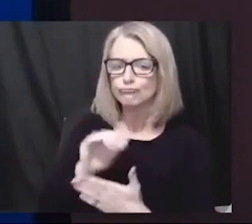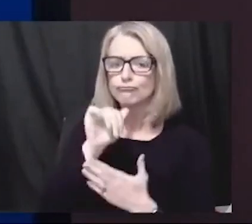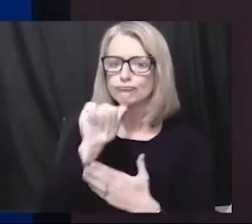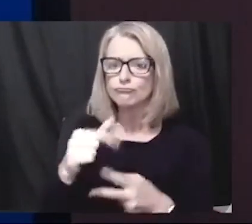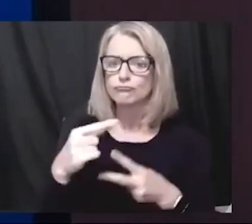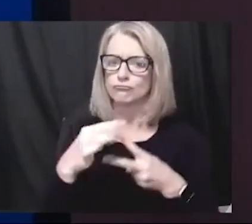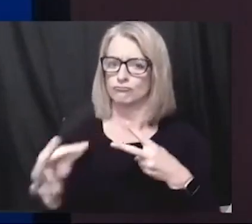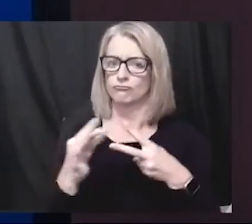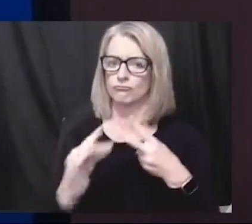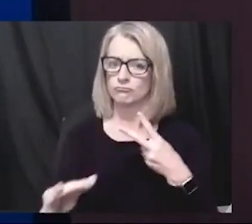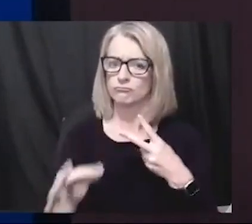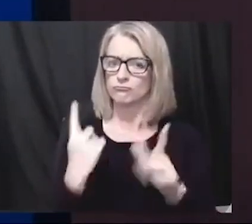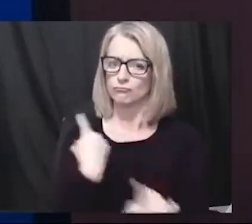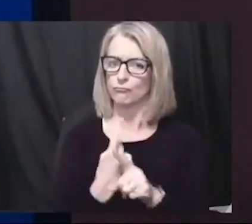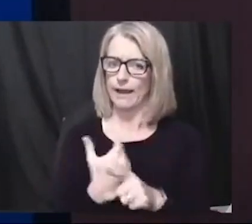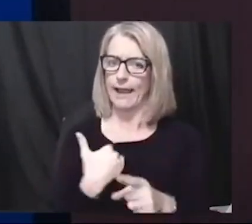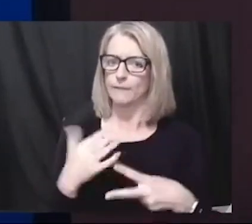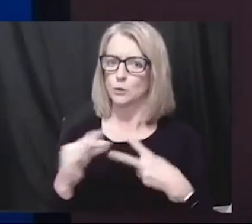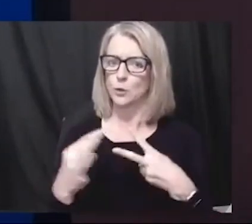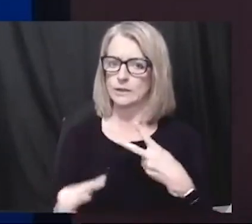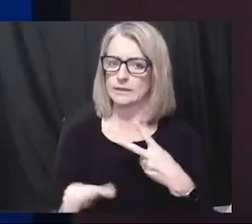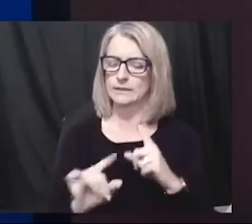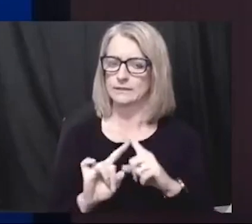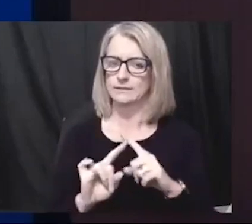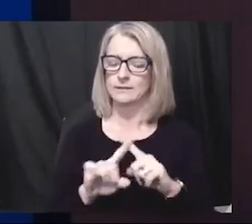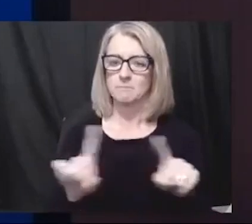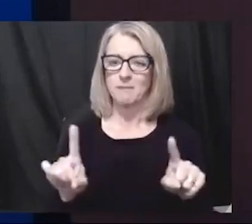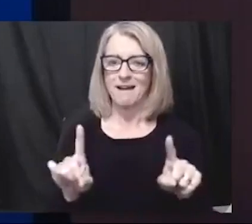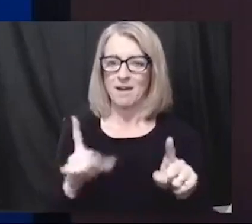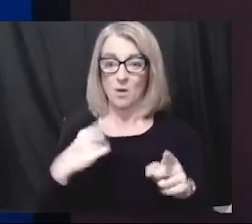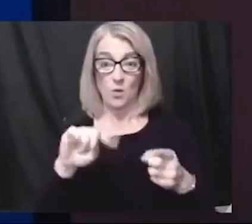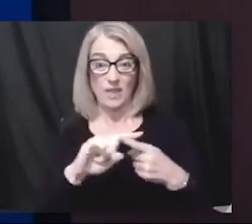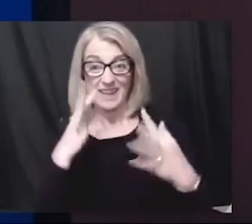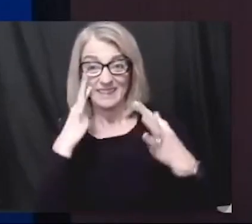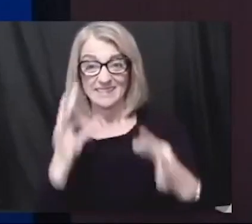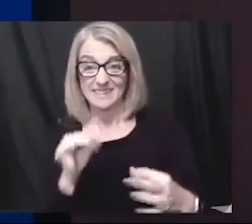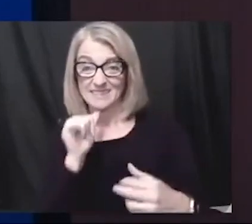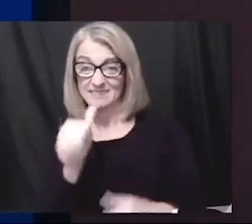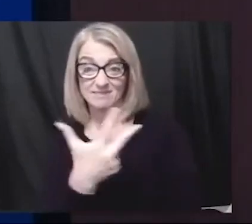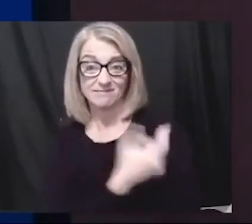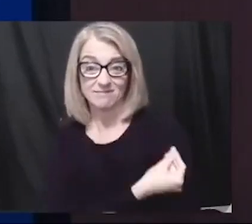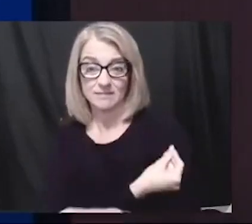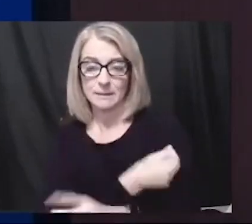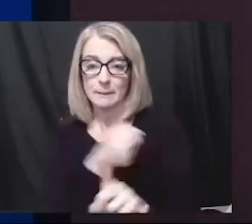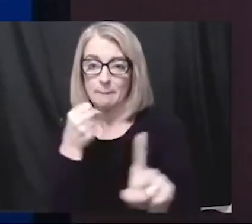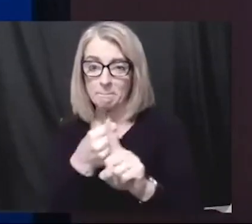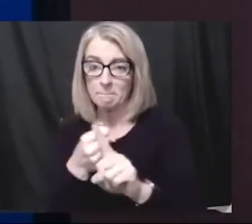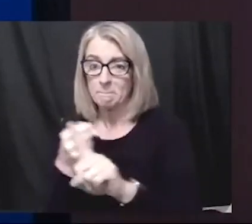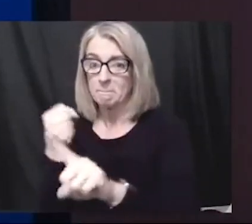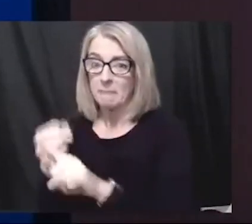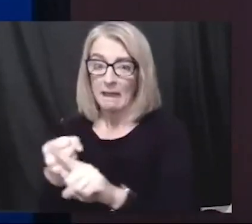to do what they want. But in the exercising of that right, they impact everyone.